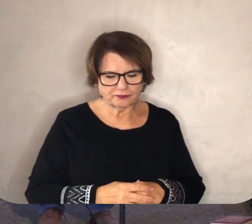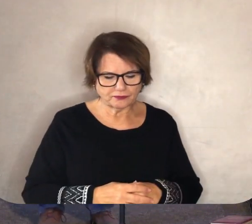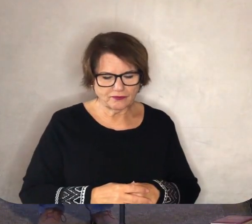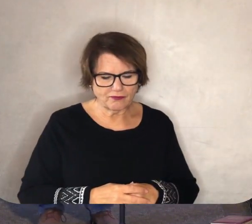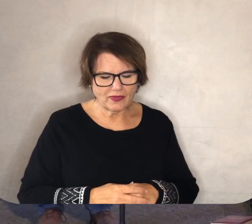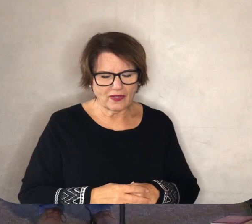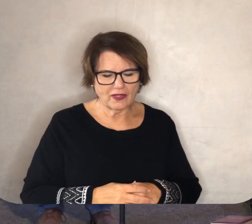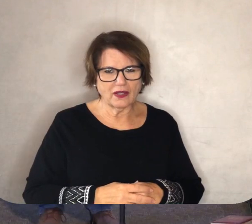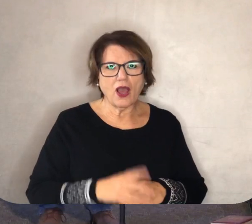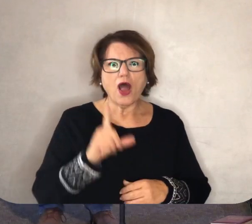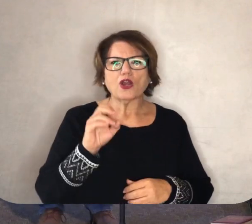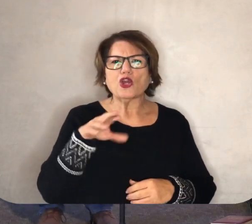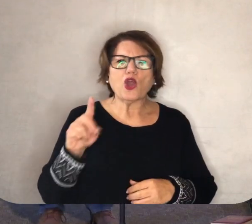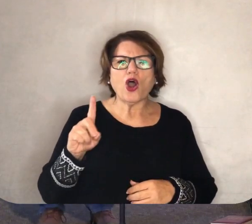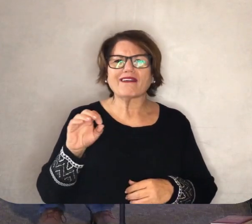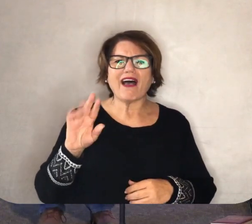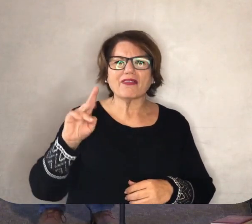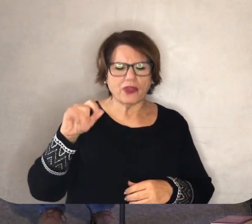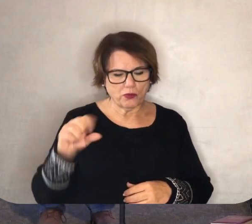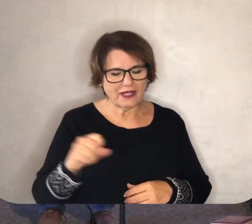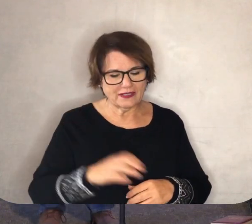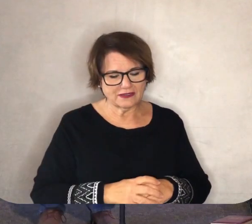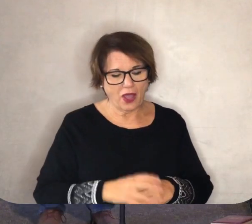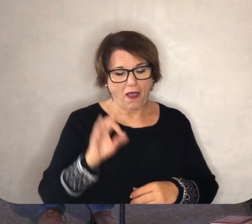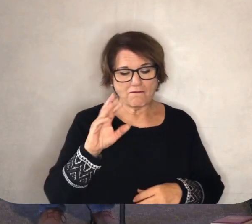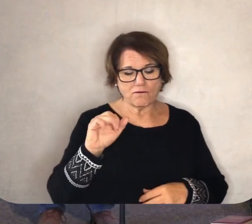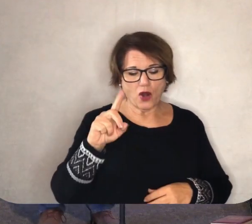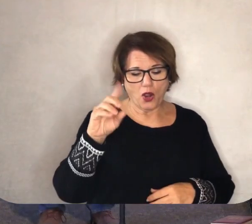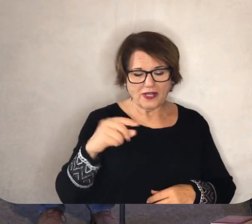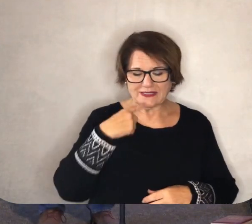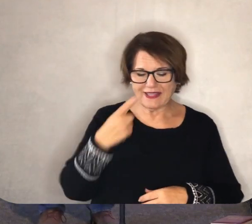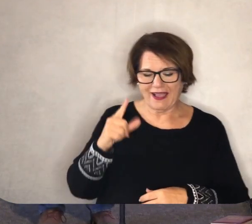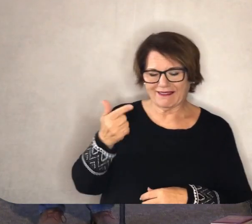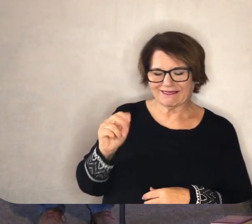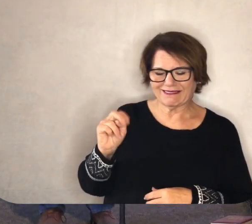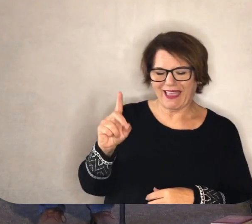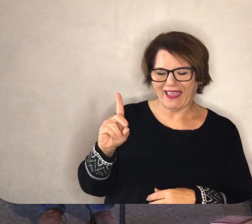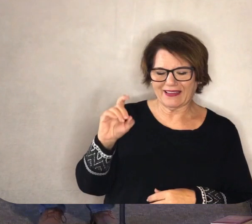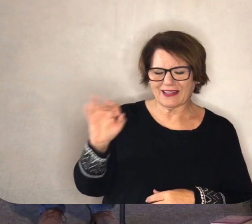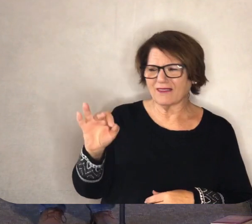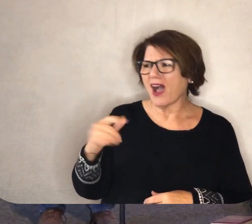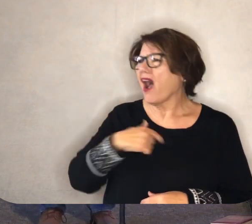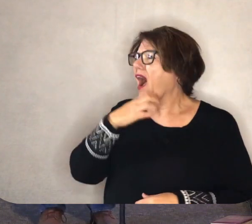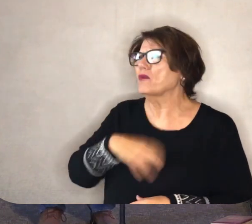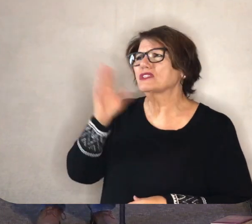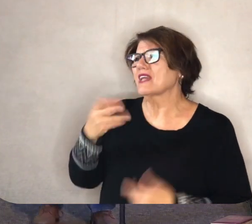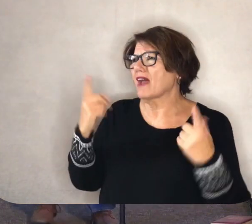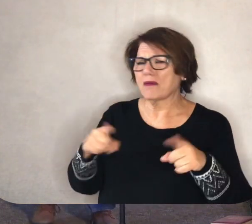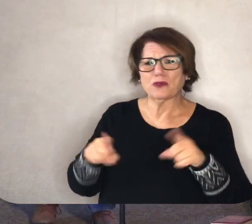In The Lord of the Rings, Frodo says to Gandalf, I wish it need not have happened in my time.